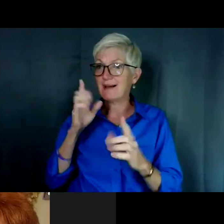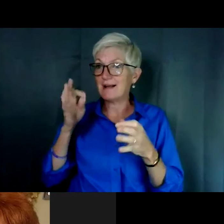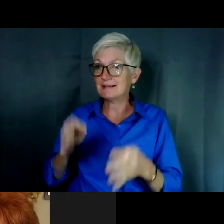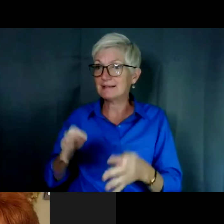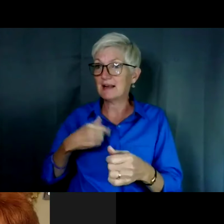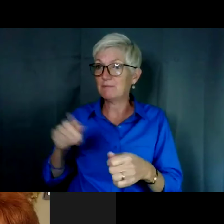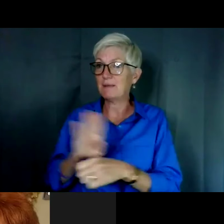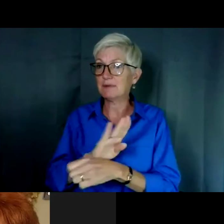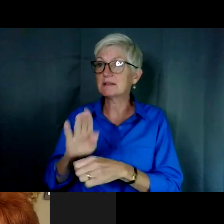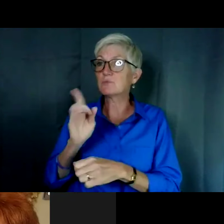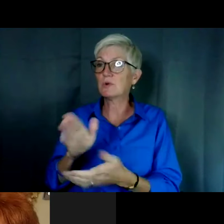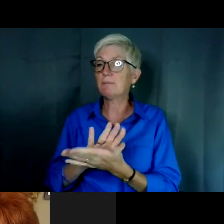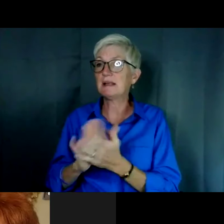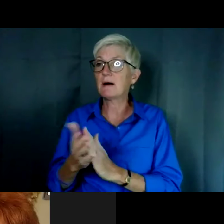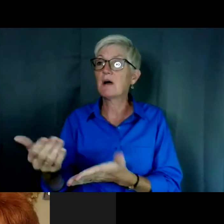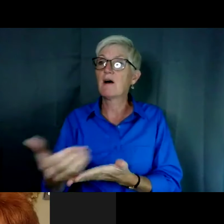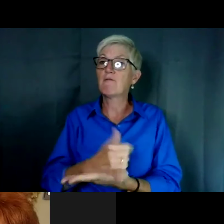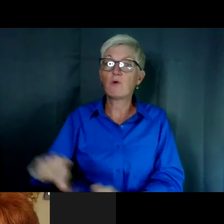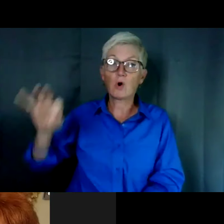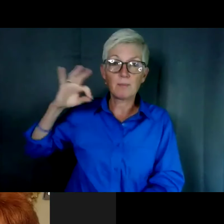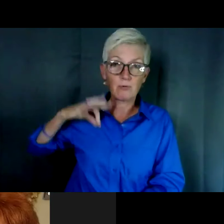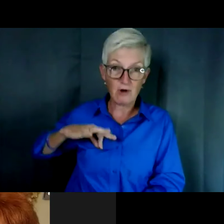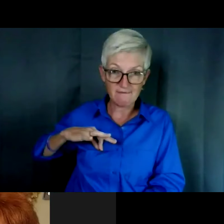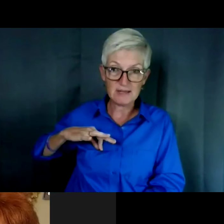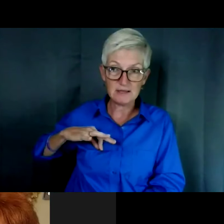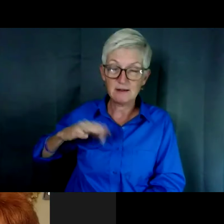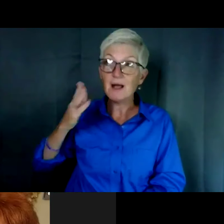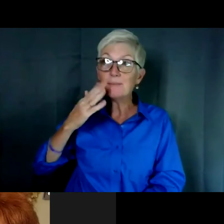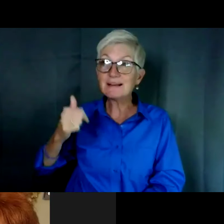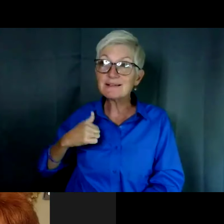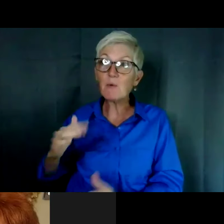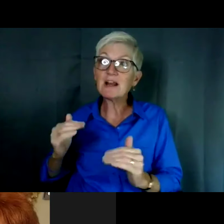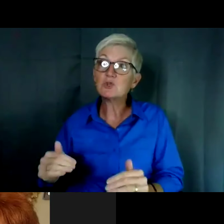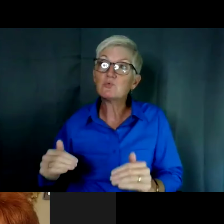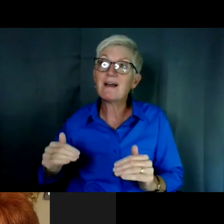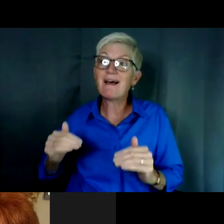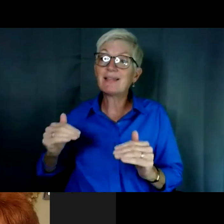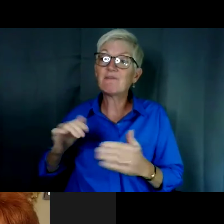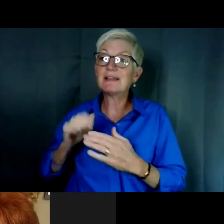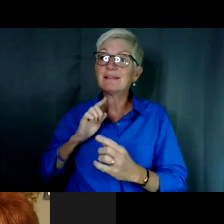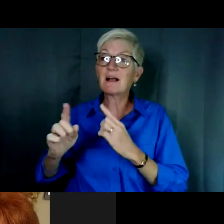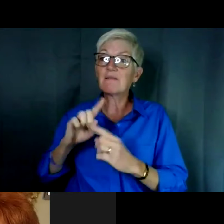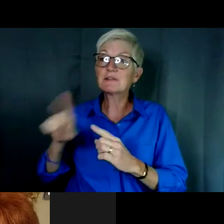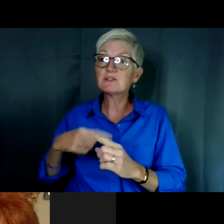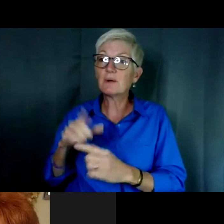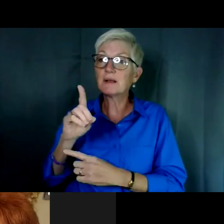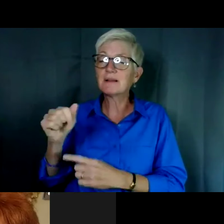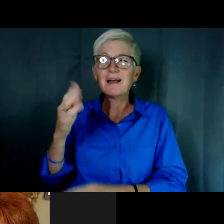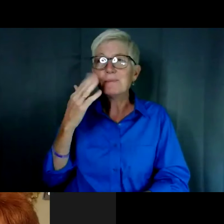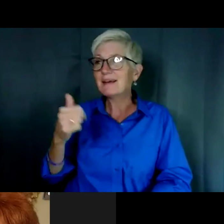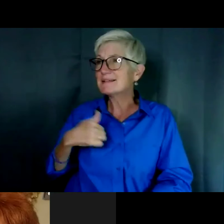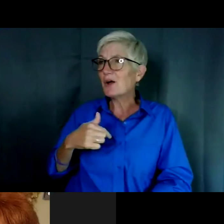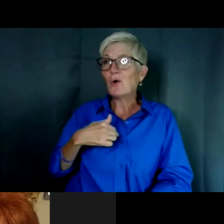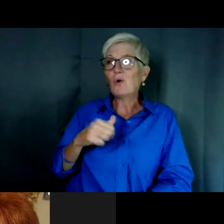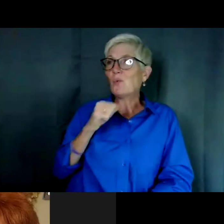for-profit because I wanted to elevate the conversation around disability. Because we are not a charity,